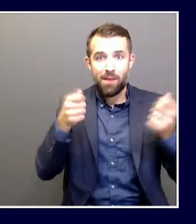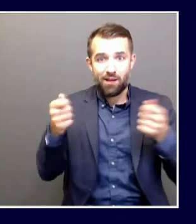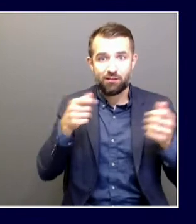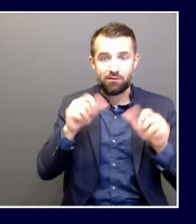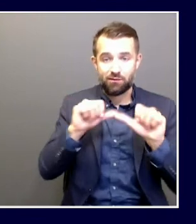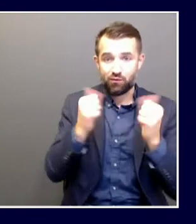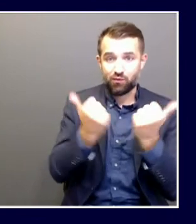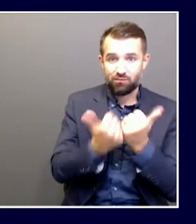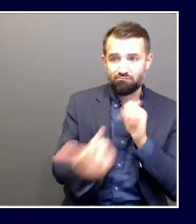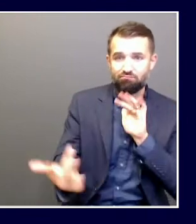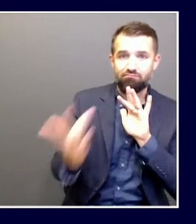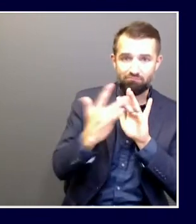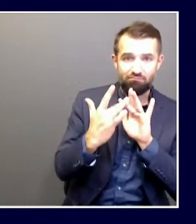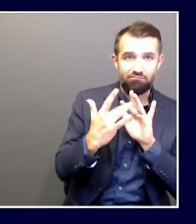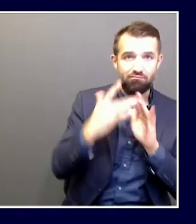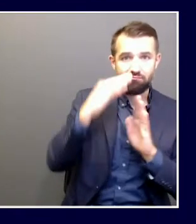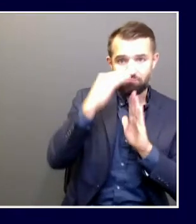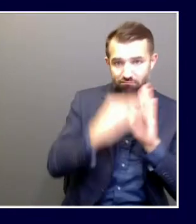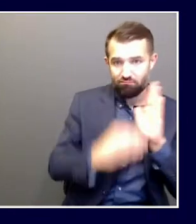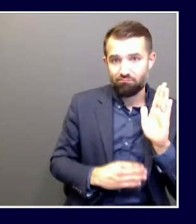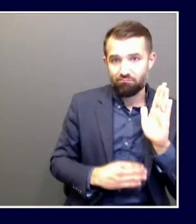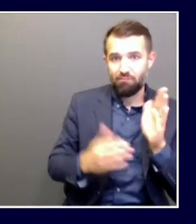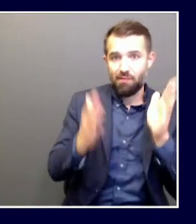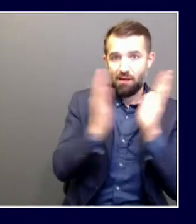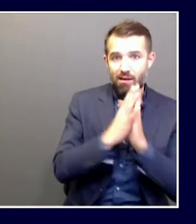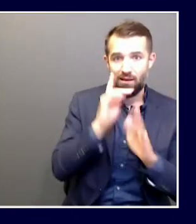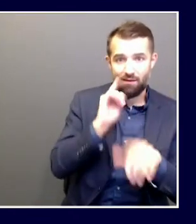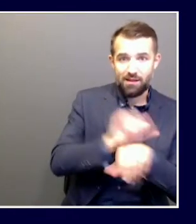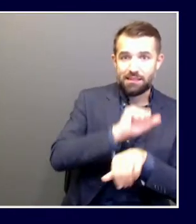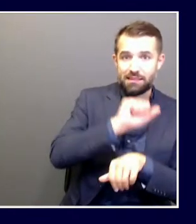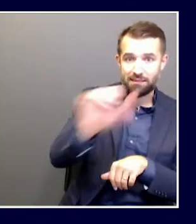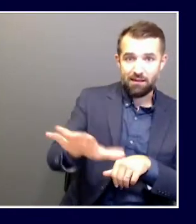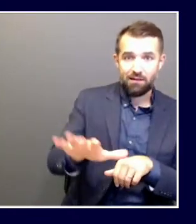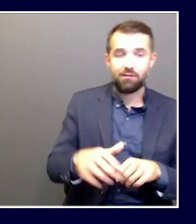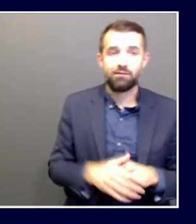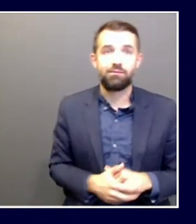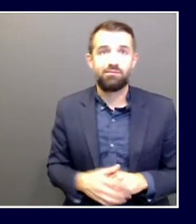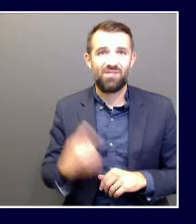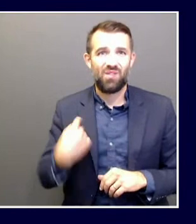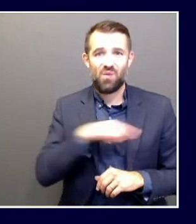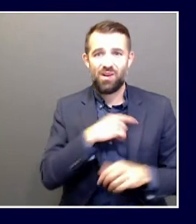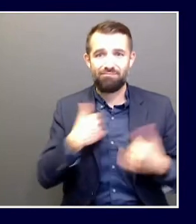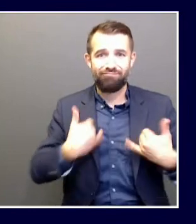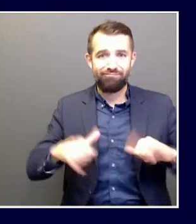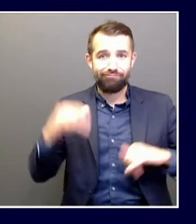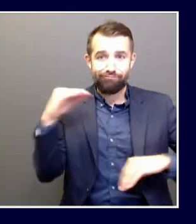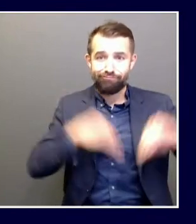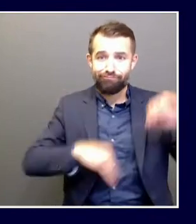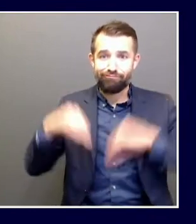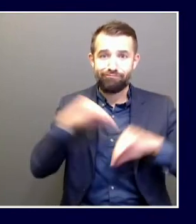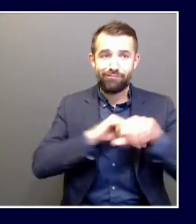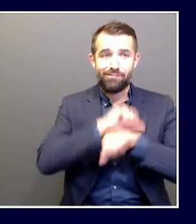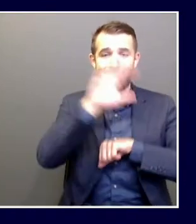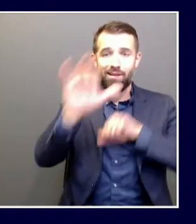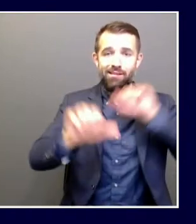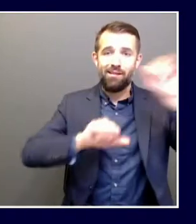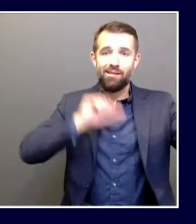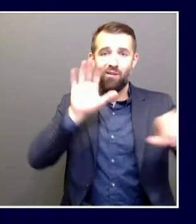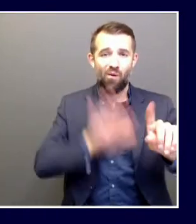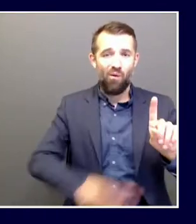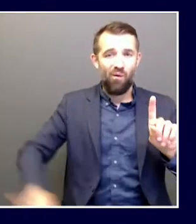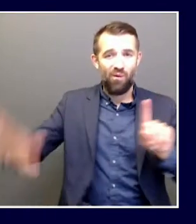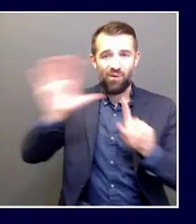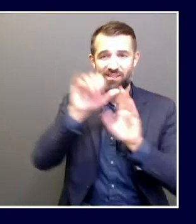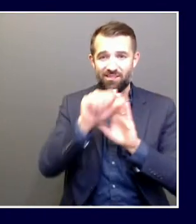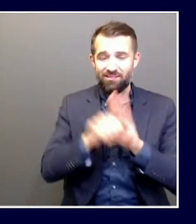requests for PPE. So we continue our work to supply anybody who needs PPE on a urgent